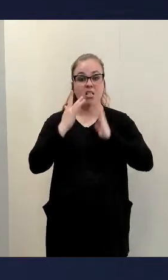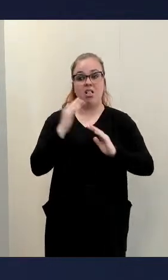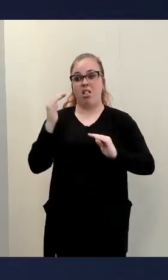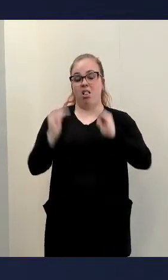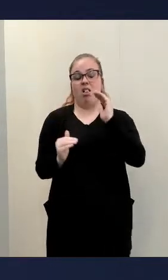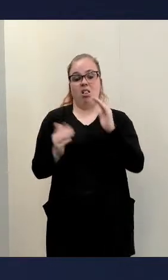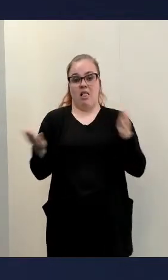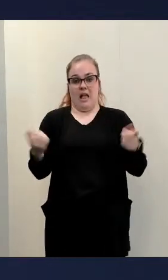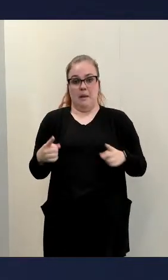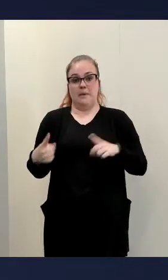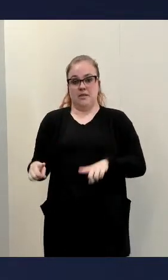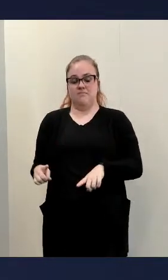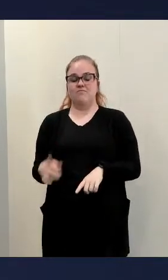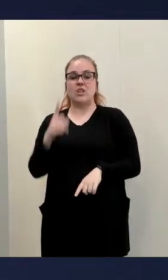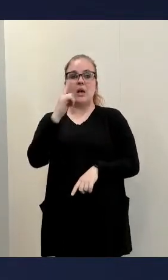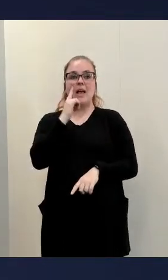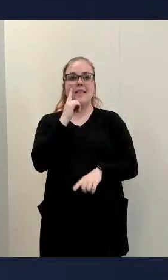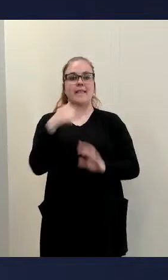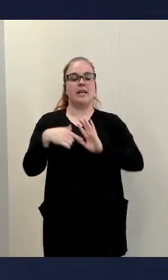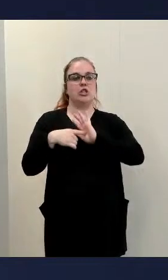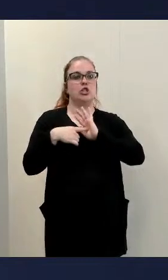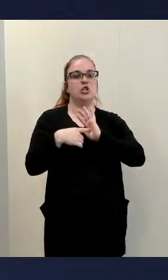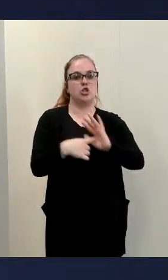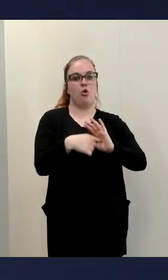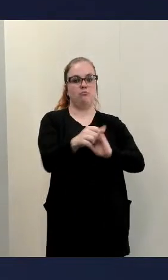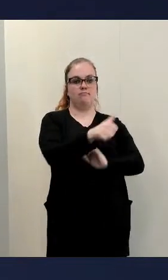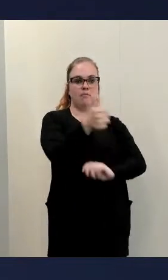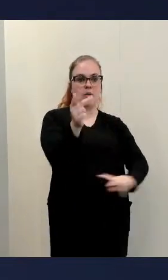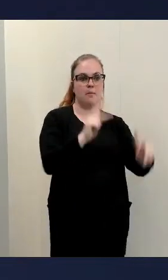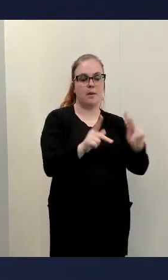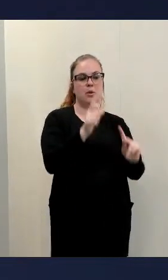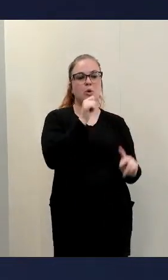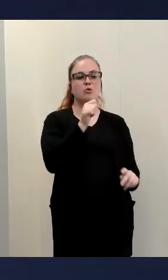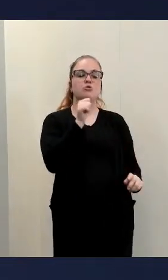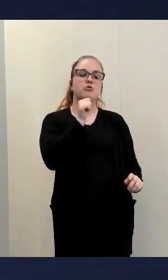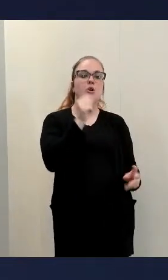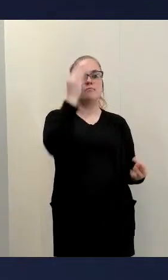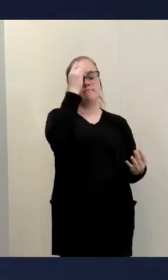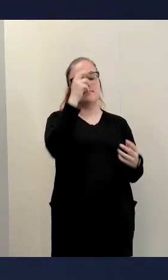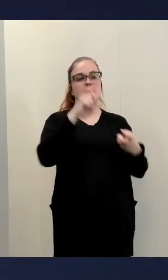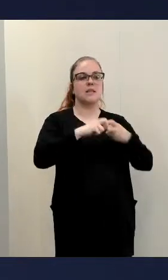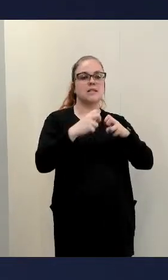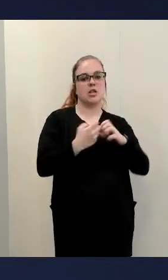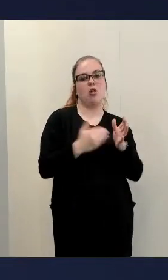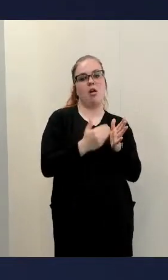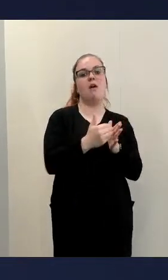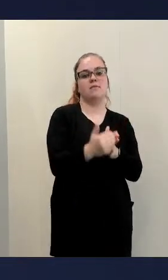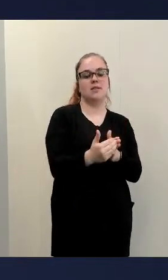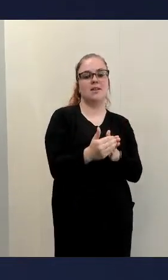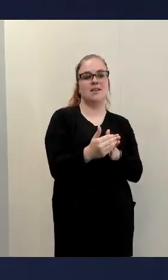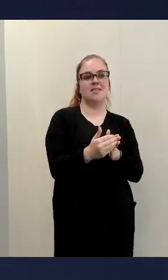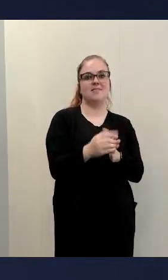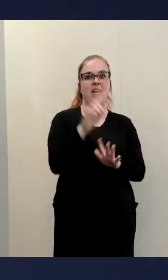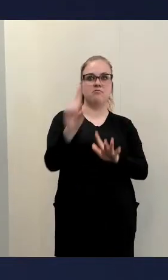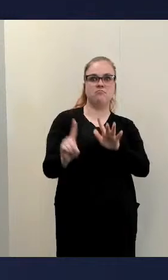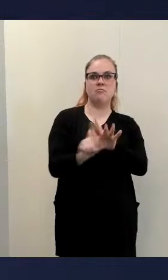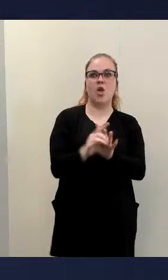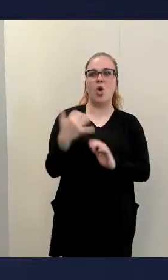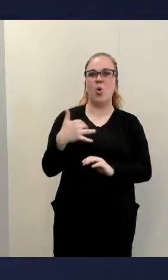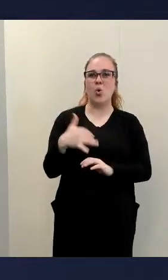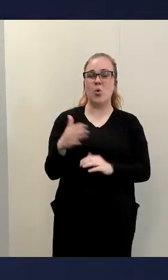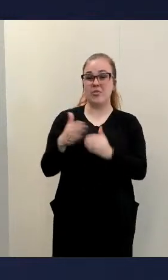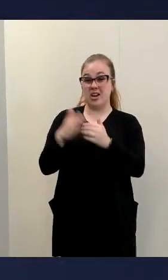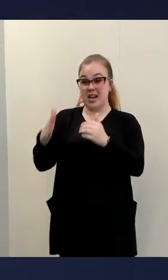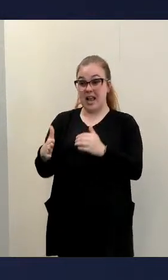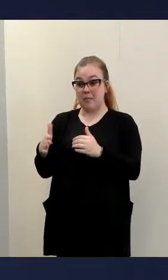rural areas. So I think it just showed to a lot of folks who don't even think about this issue on a daily basis that these issues do exist, and their neighbors who do